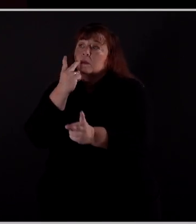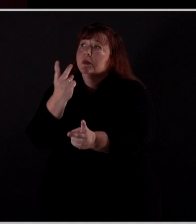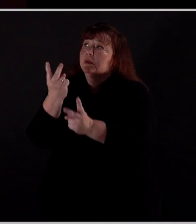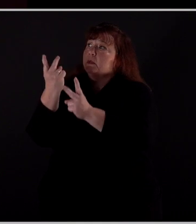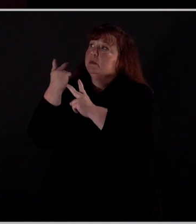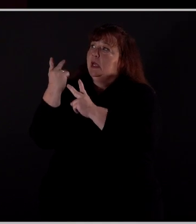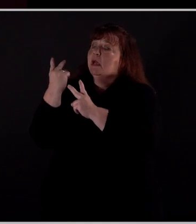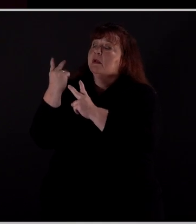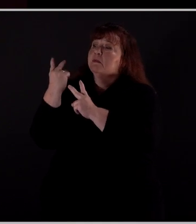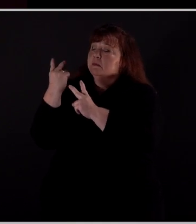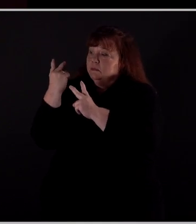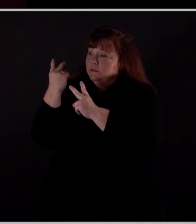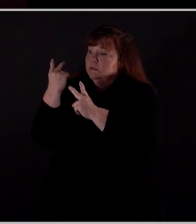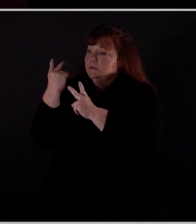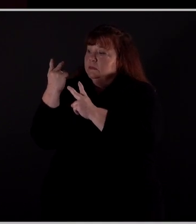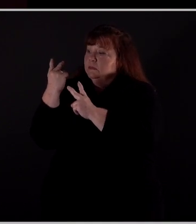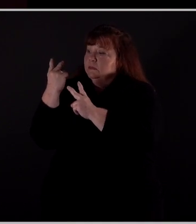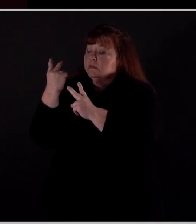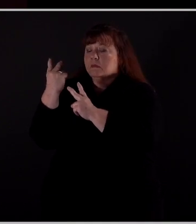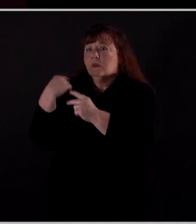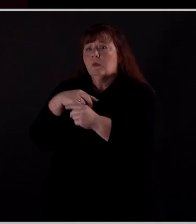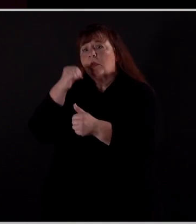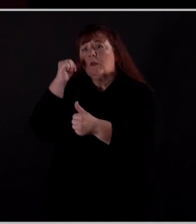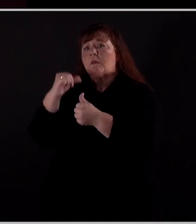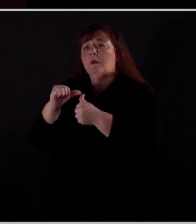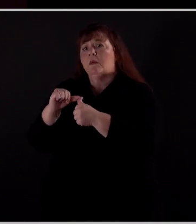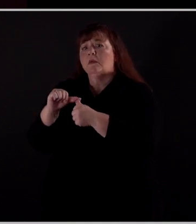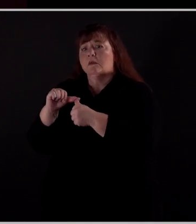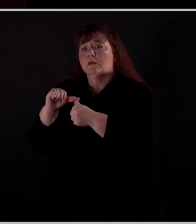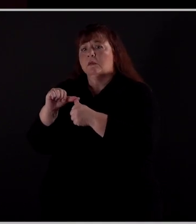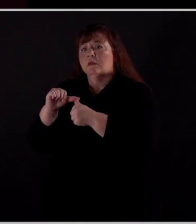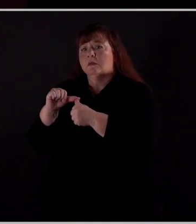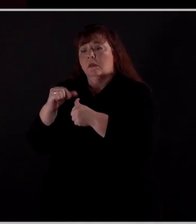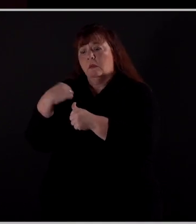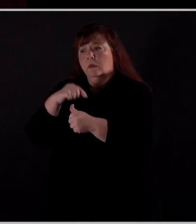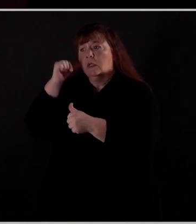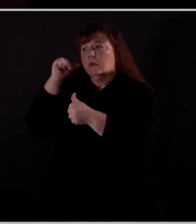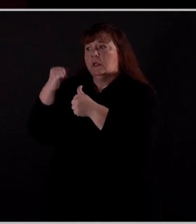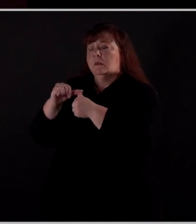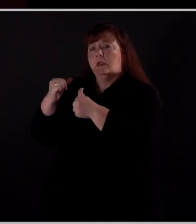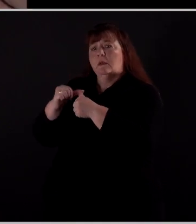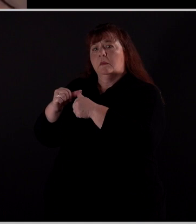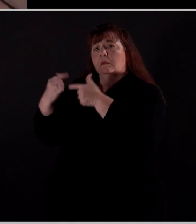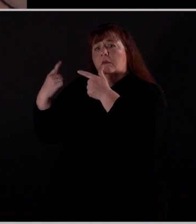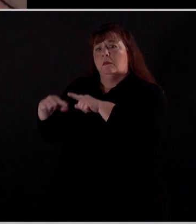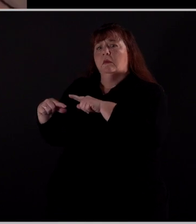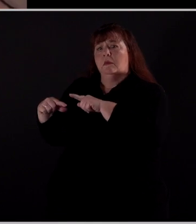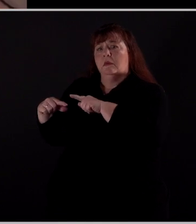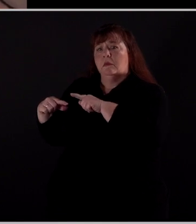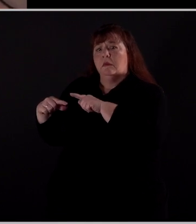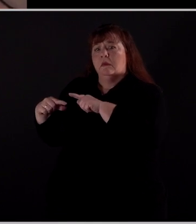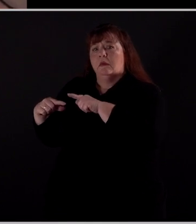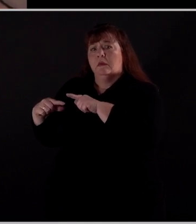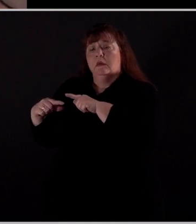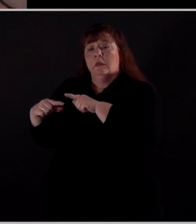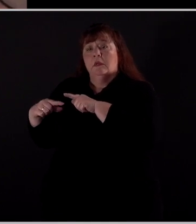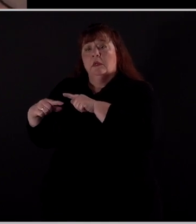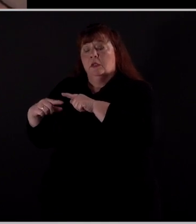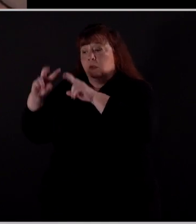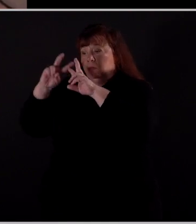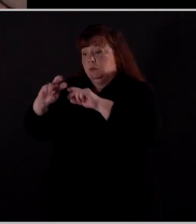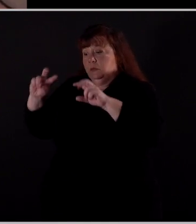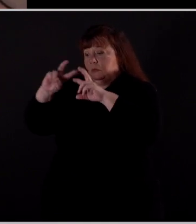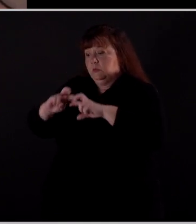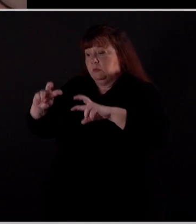back and say, we remember the Emmanuel 9. After looking at